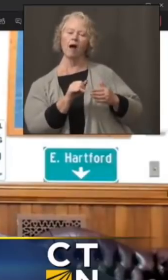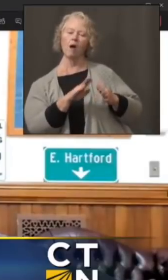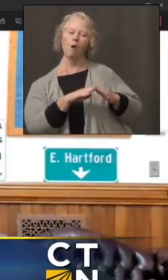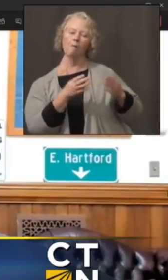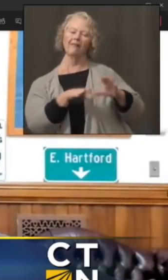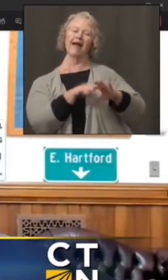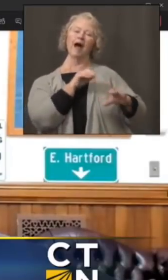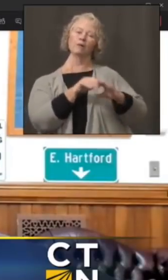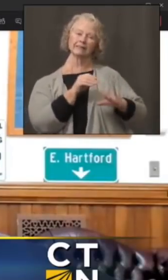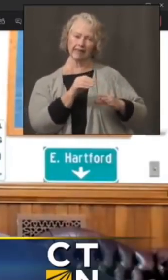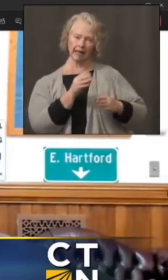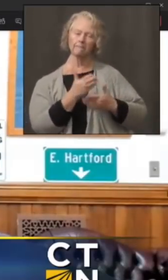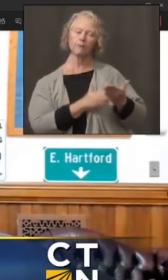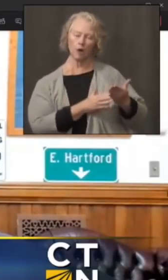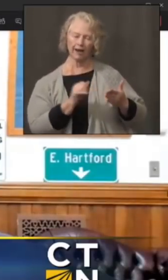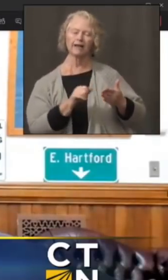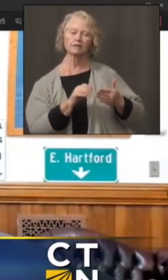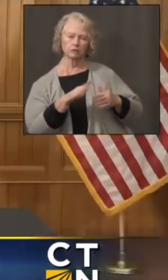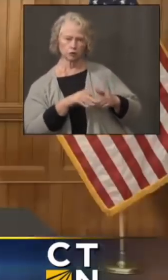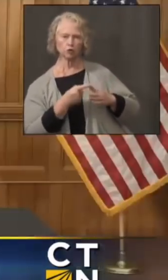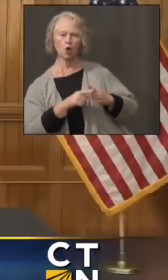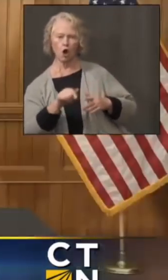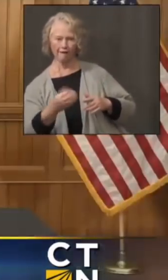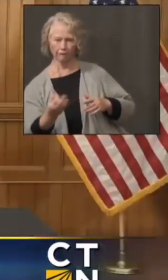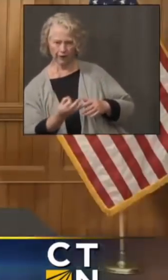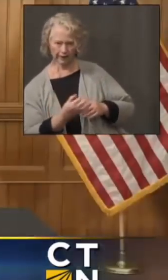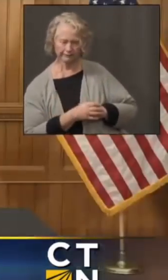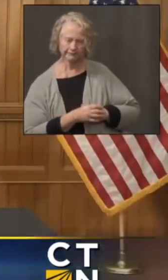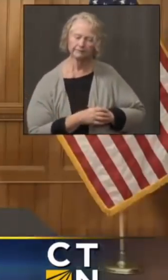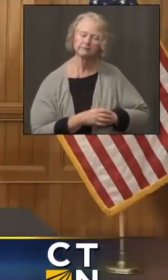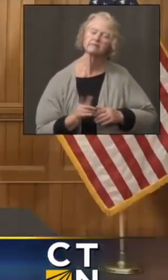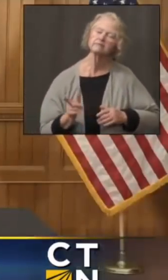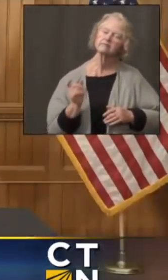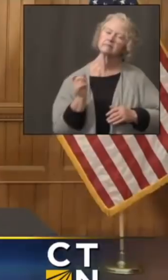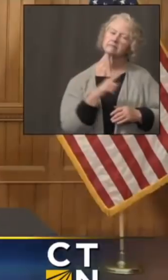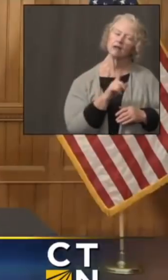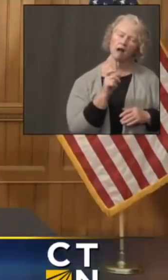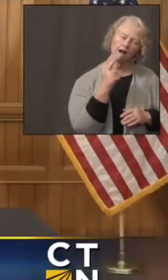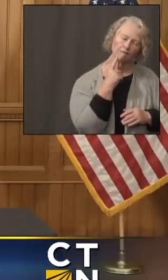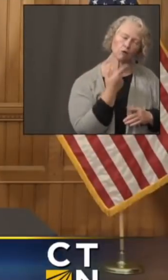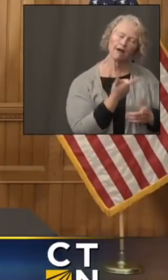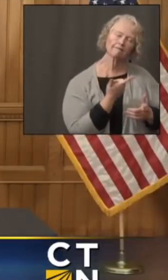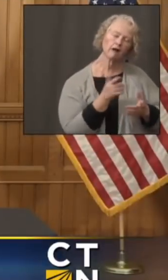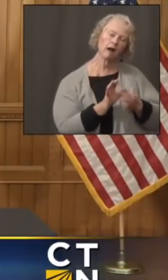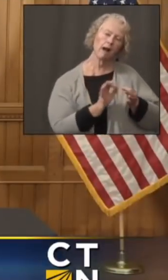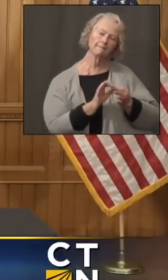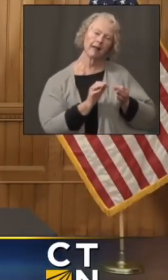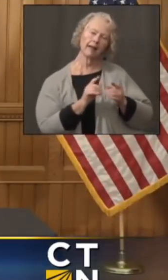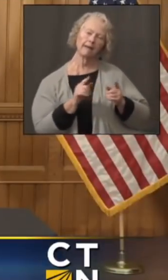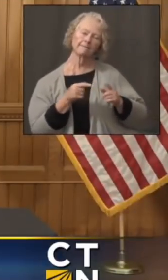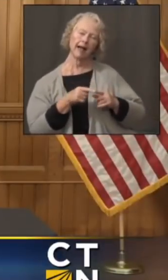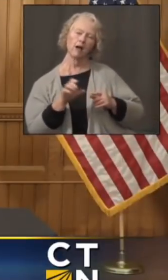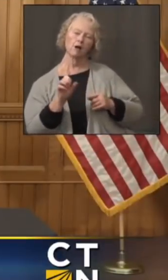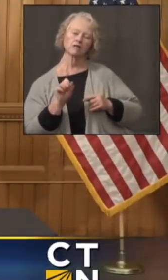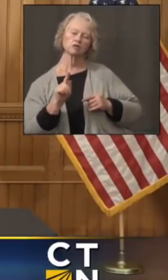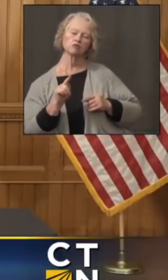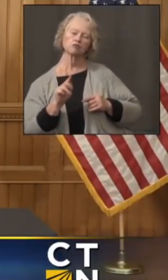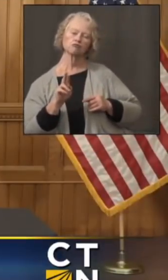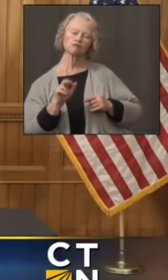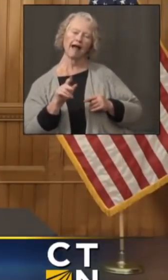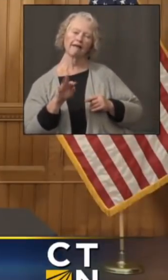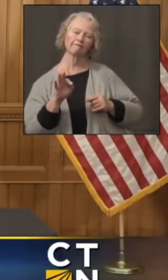Friday. Got it. And just lastly, I wanted to know for Governor, if you have any comment about the Stratford fiasco. There